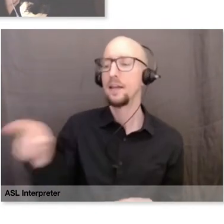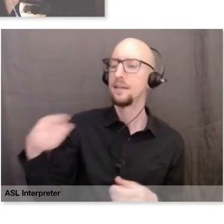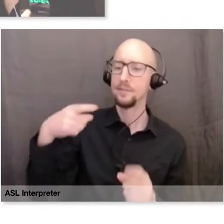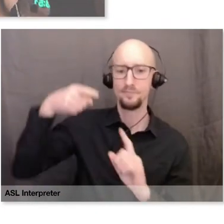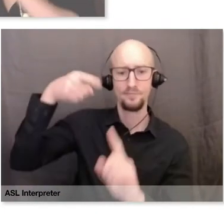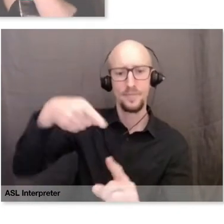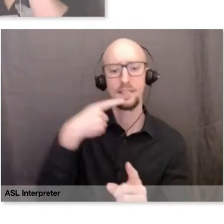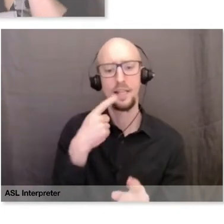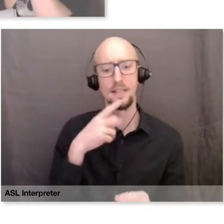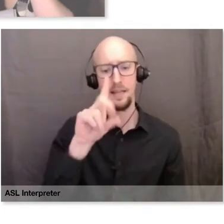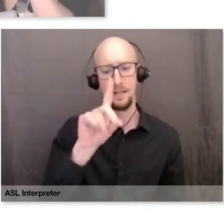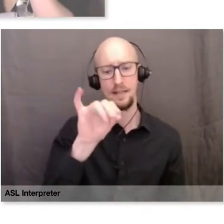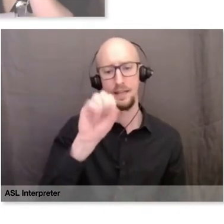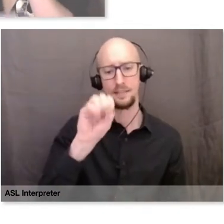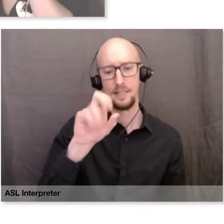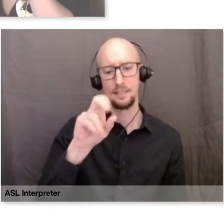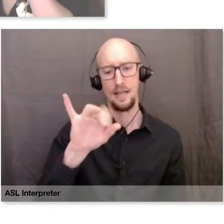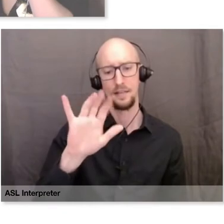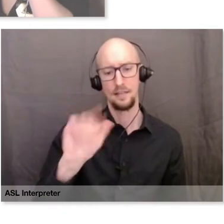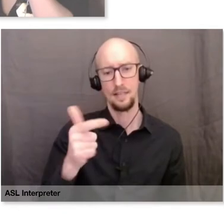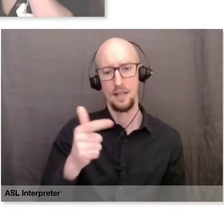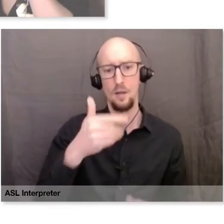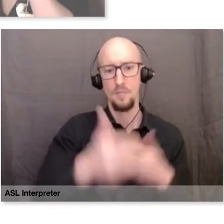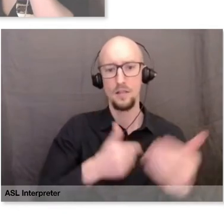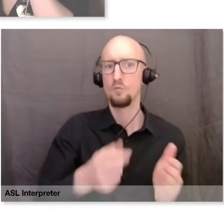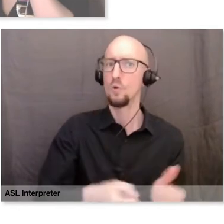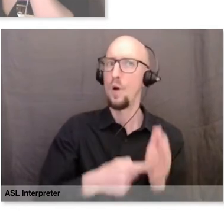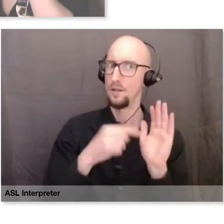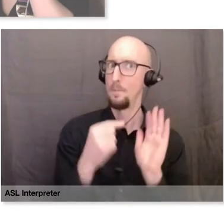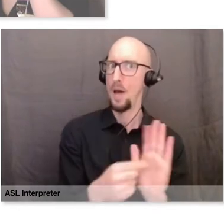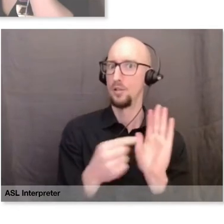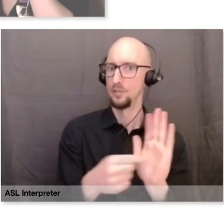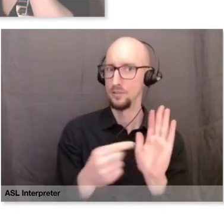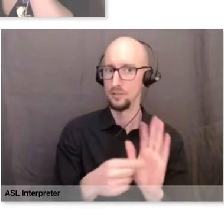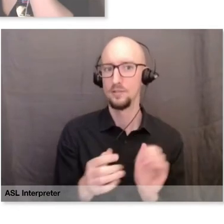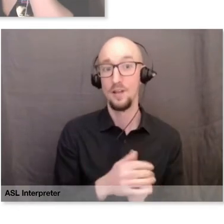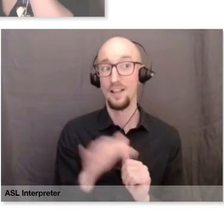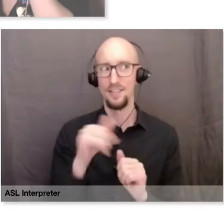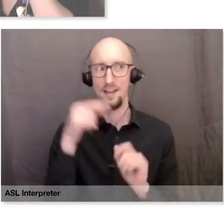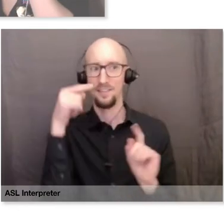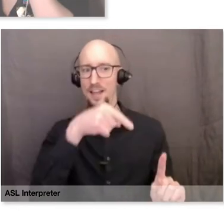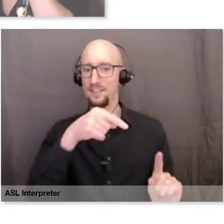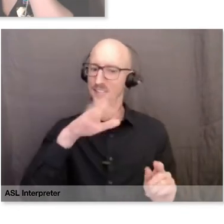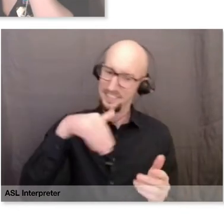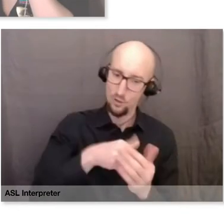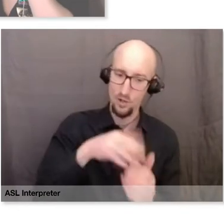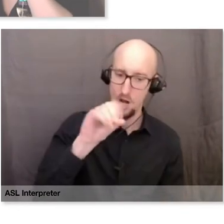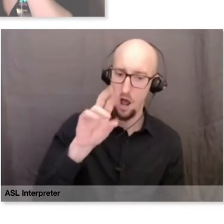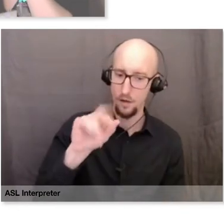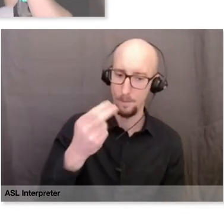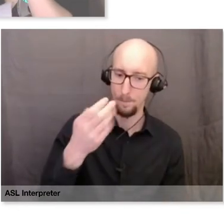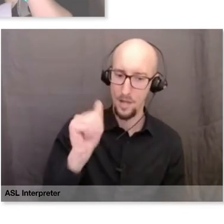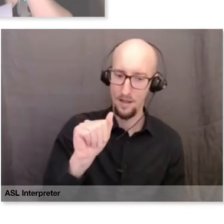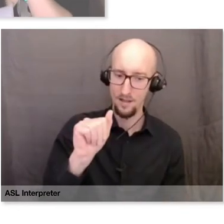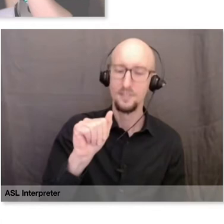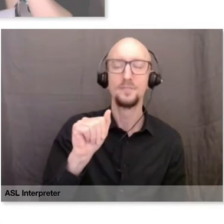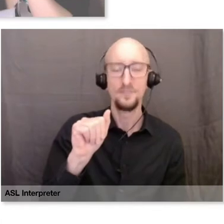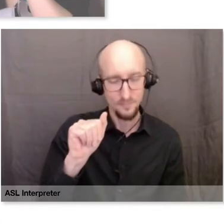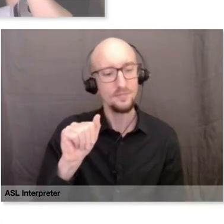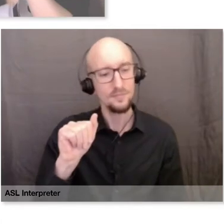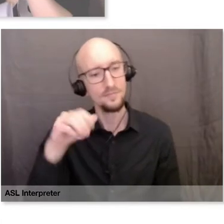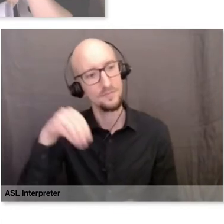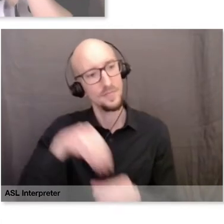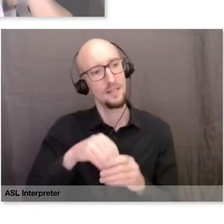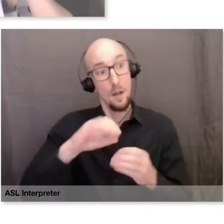requires models. Models like the central dogma in molecular biology, DNA makes RNA makes protein.